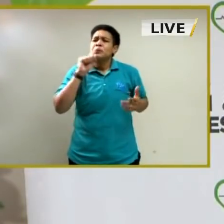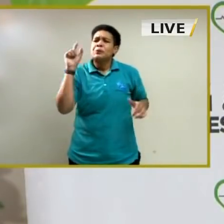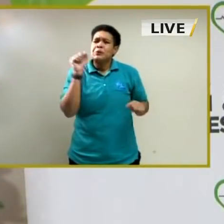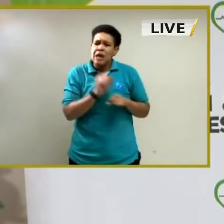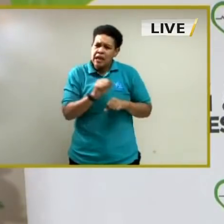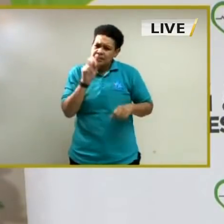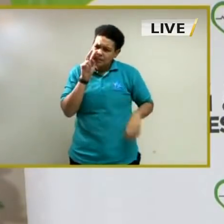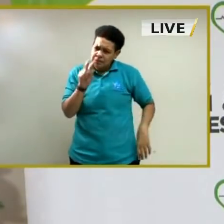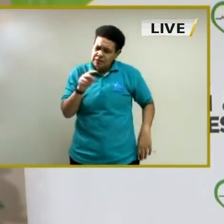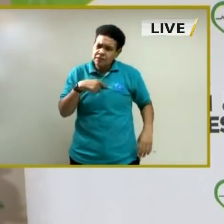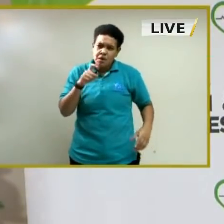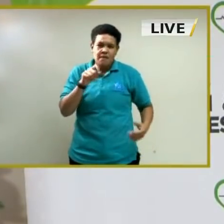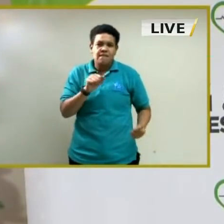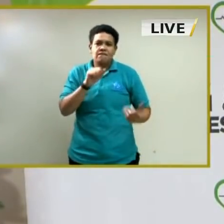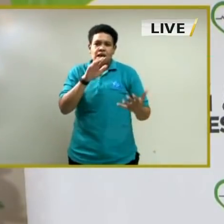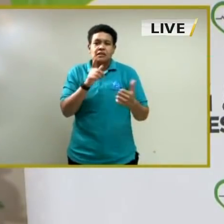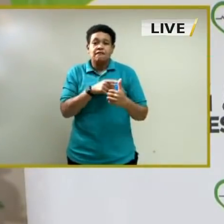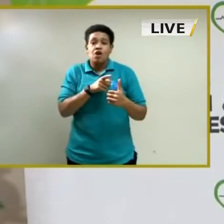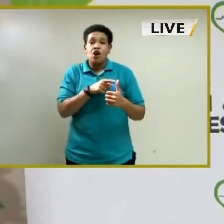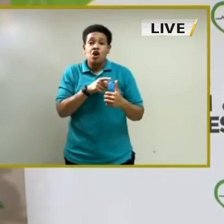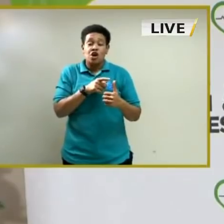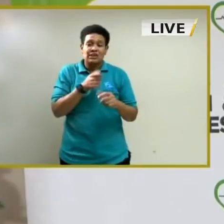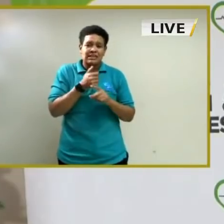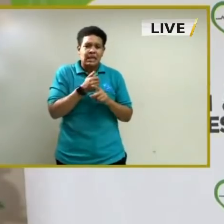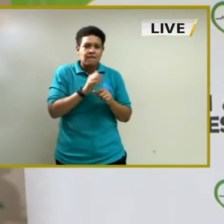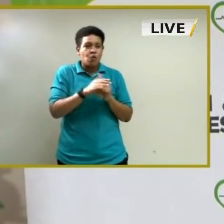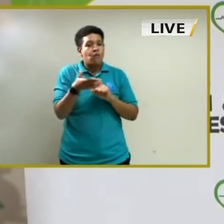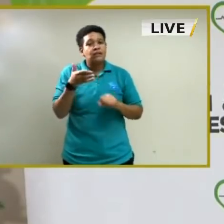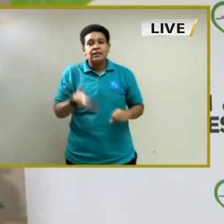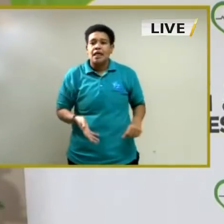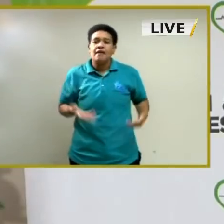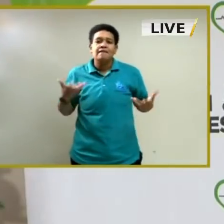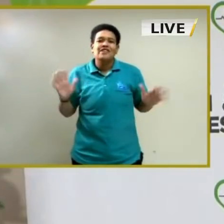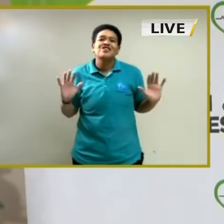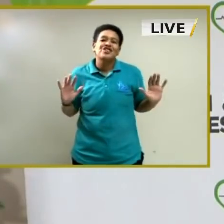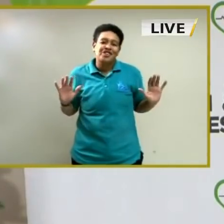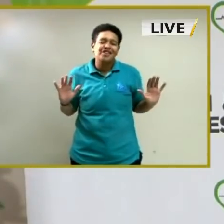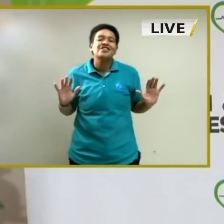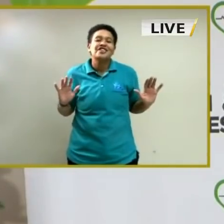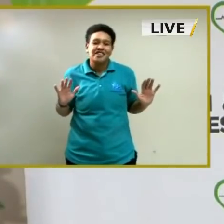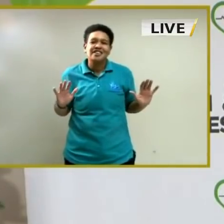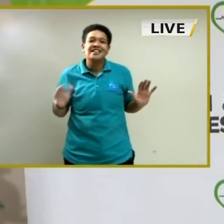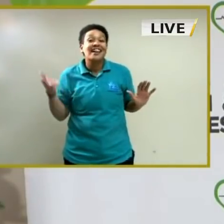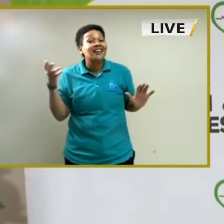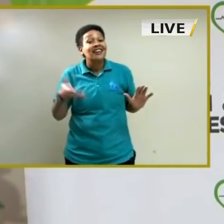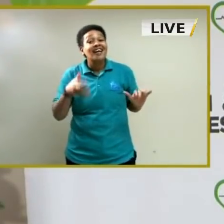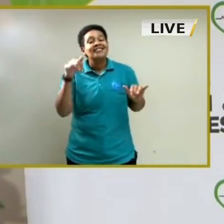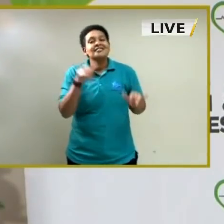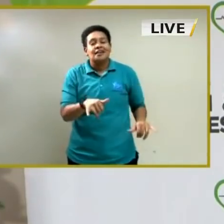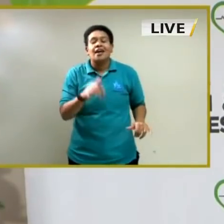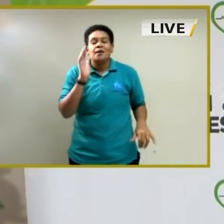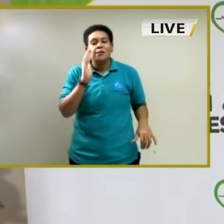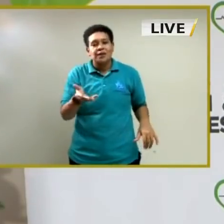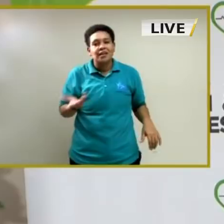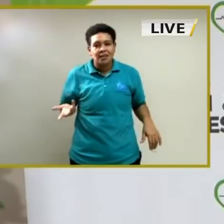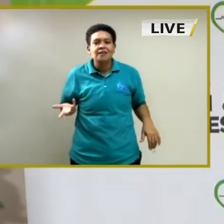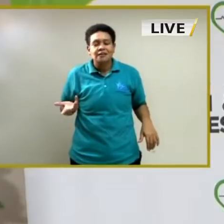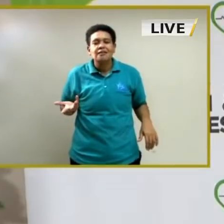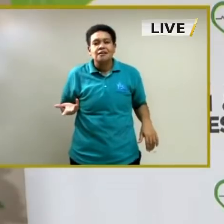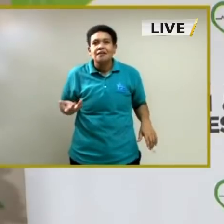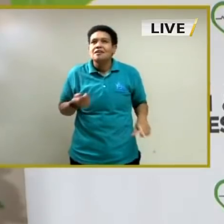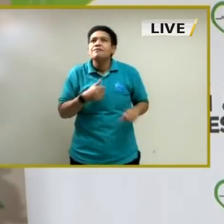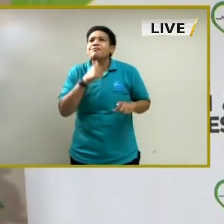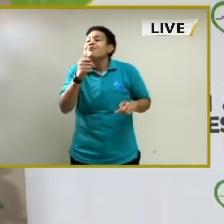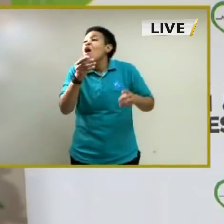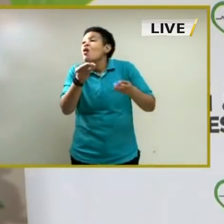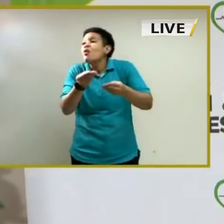that we have to face. Firstly, COVID is here, and it's here to stay. It is not